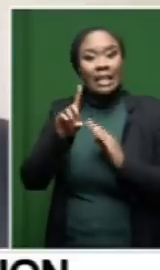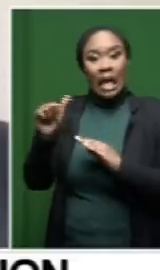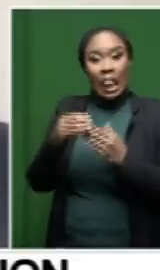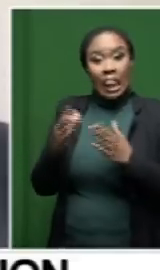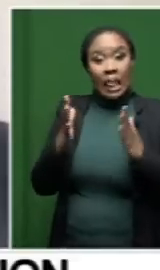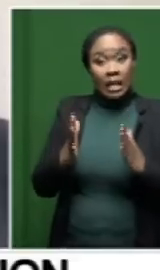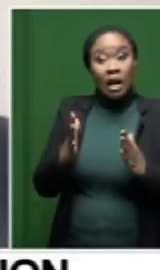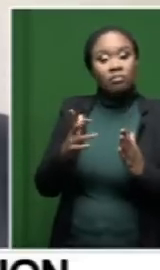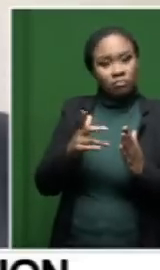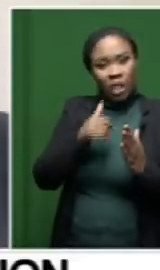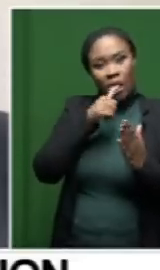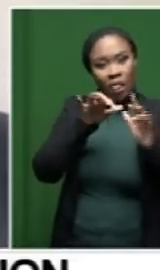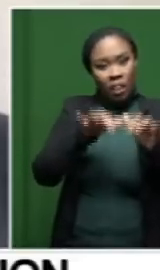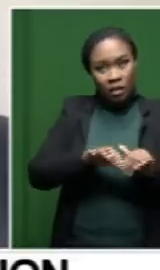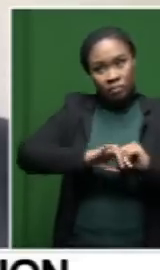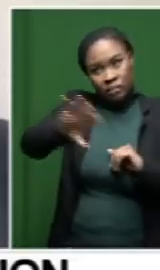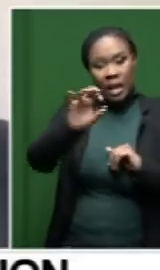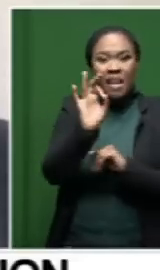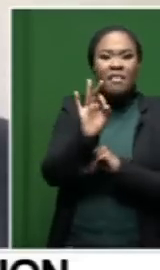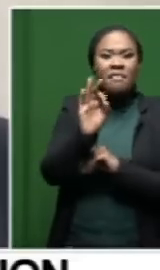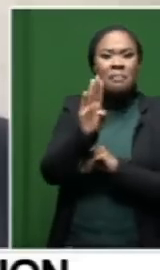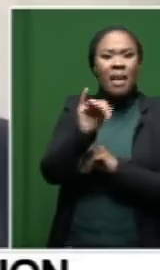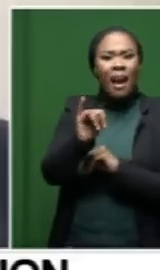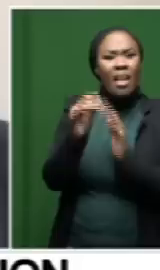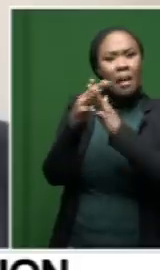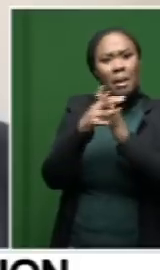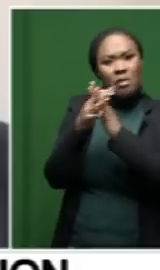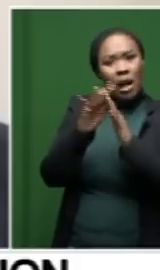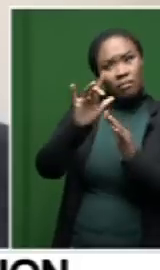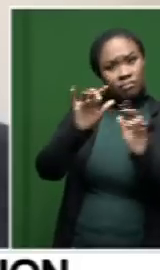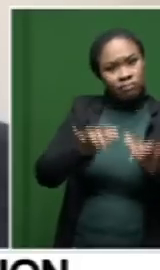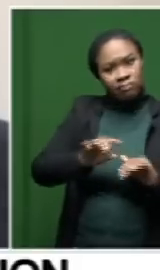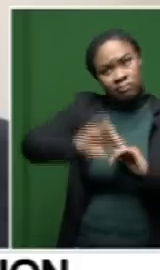John Steenhuisen, writing to the FBI to investigate President Ramaphosa.